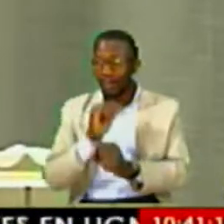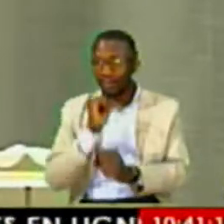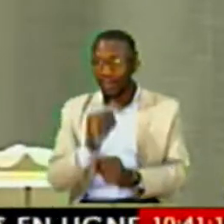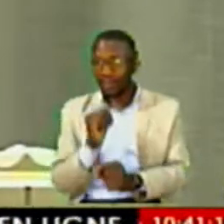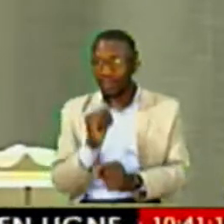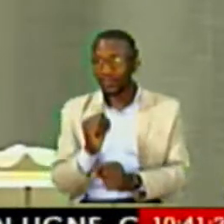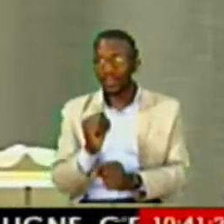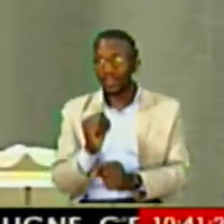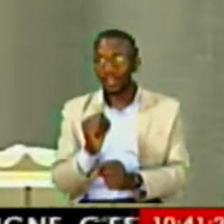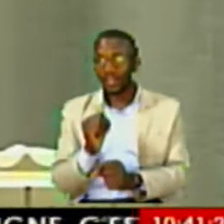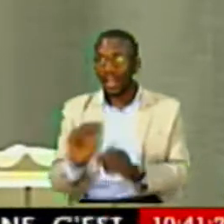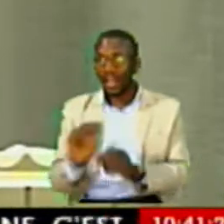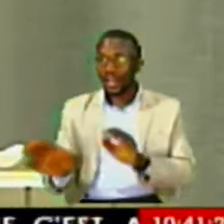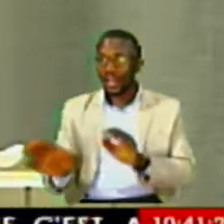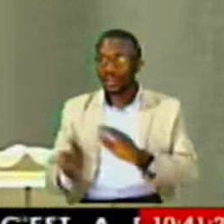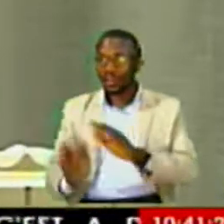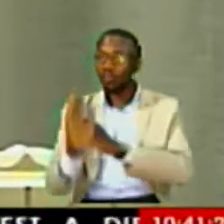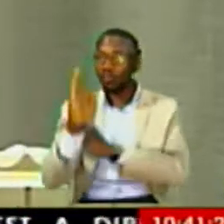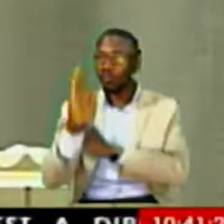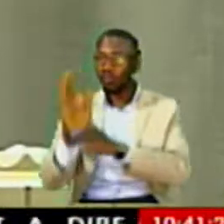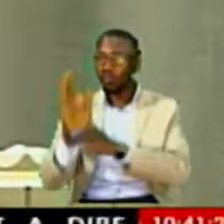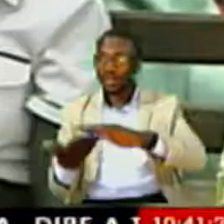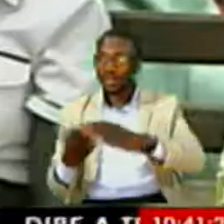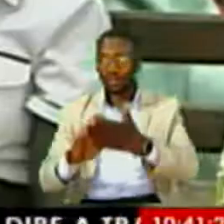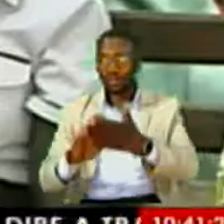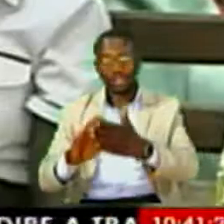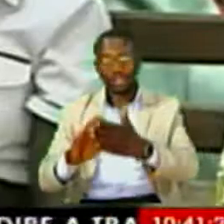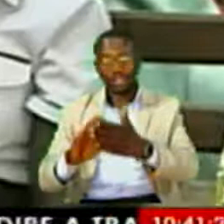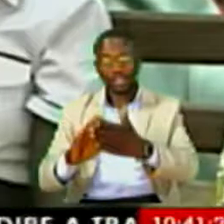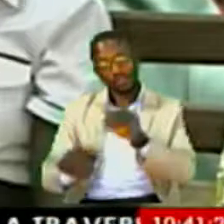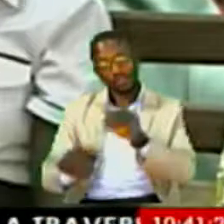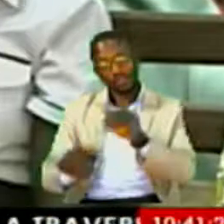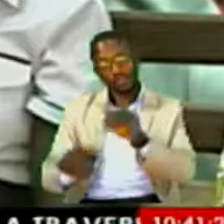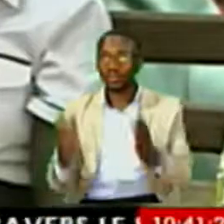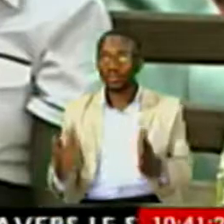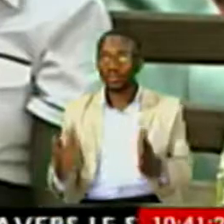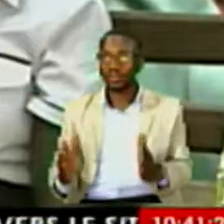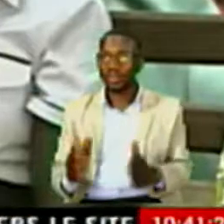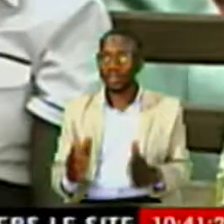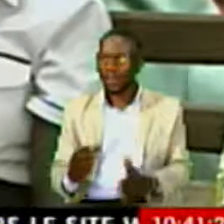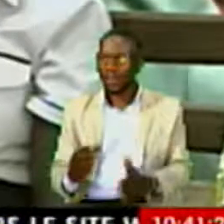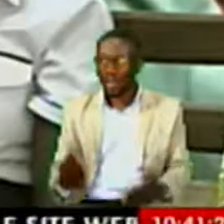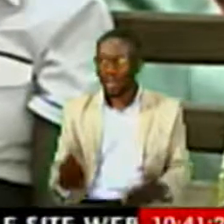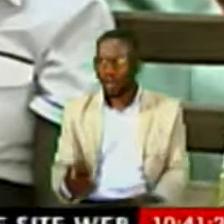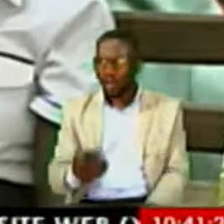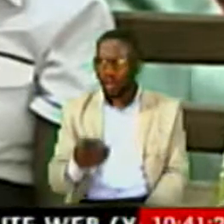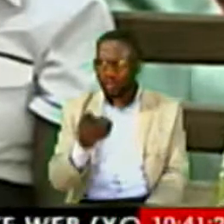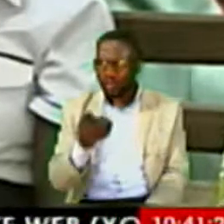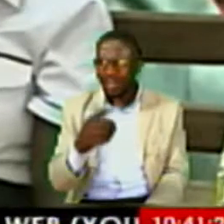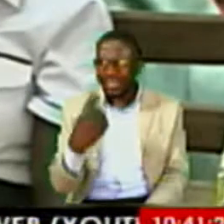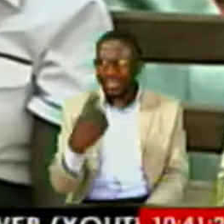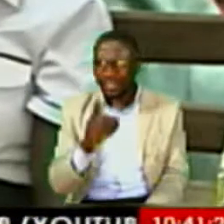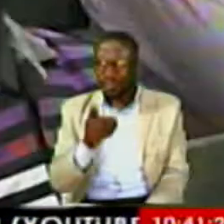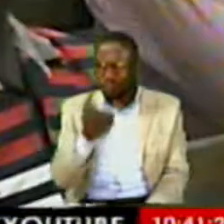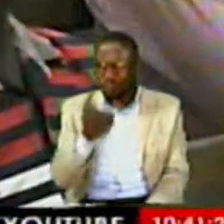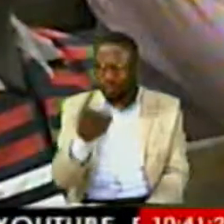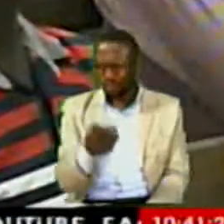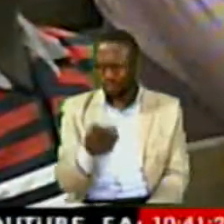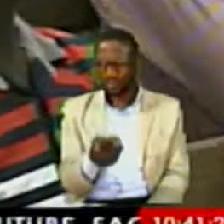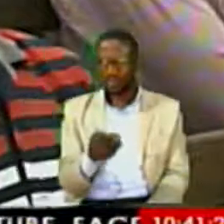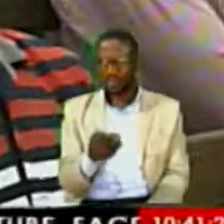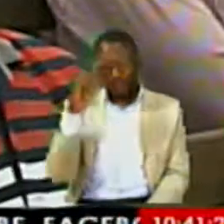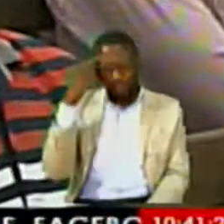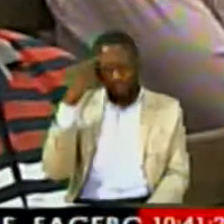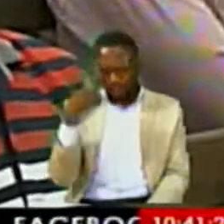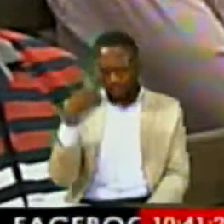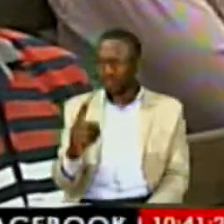Dieu menteur. Makes God to be a liar. Qui es-tu? Who are you? Pour faire de Dieu menteur. To make God a